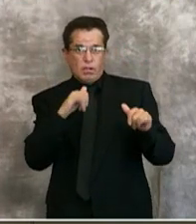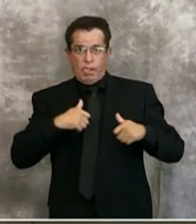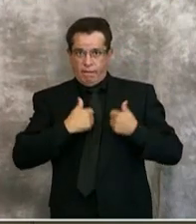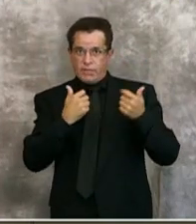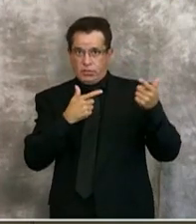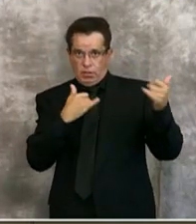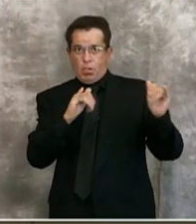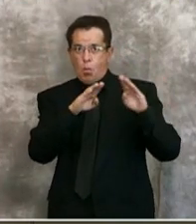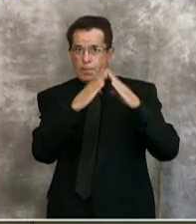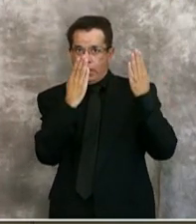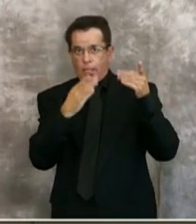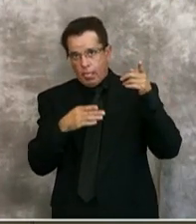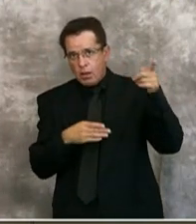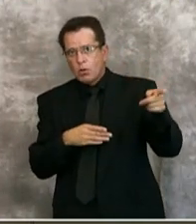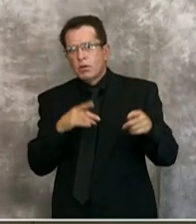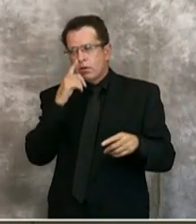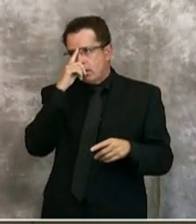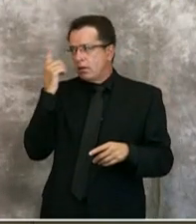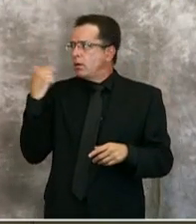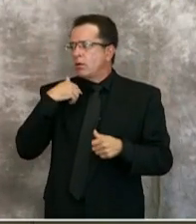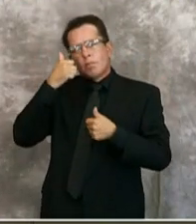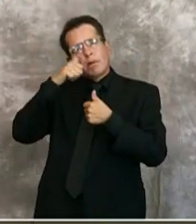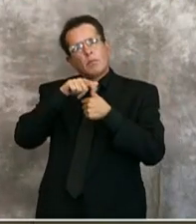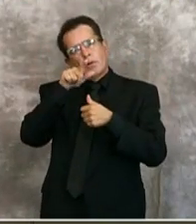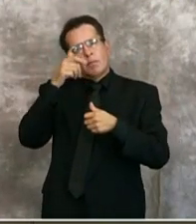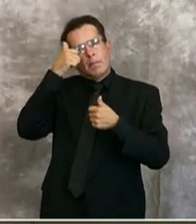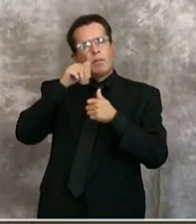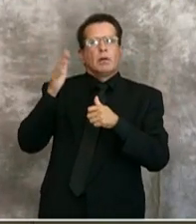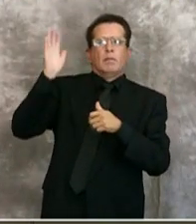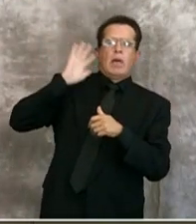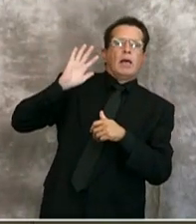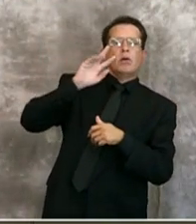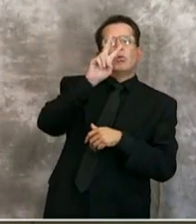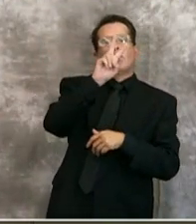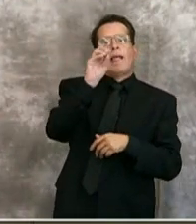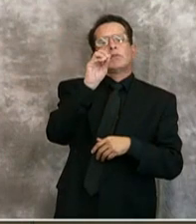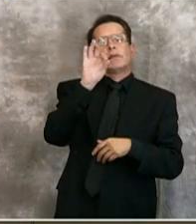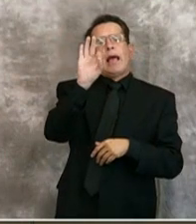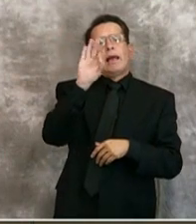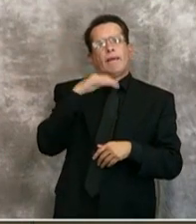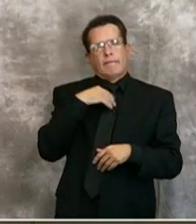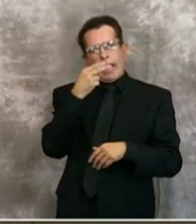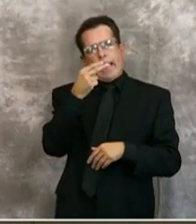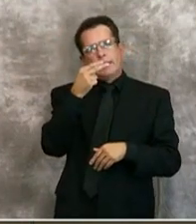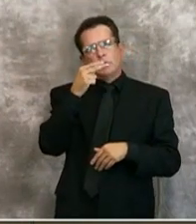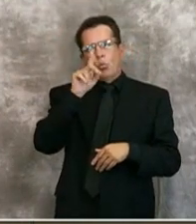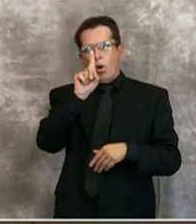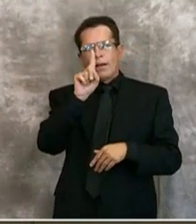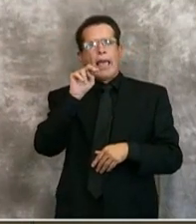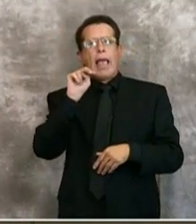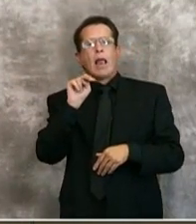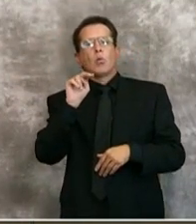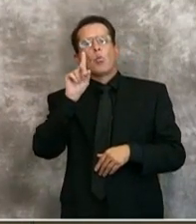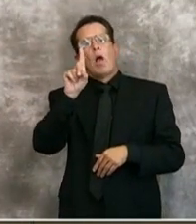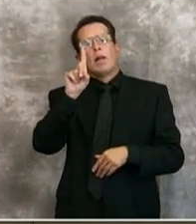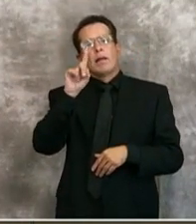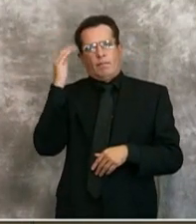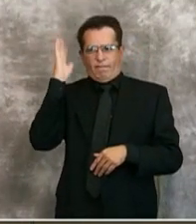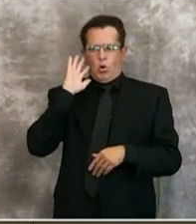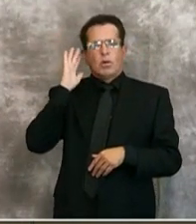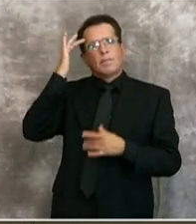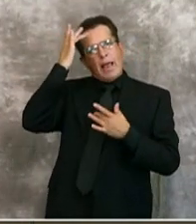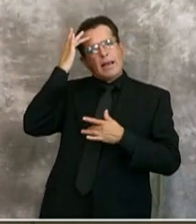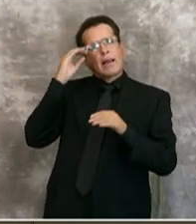to 2009 when we had the H1N1 pandemic. Vaccines that were